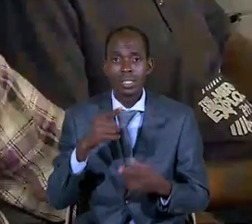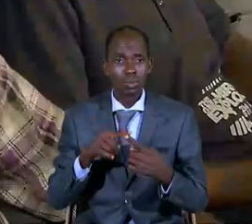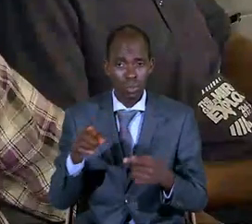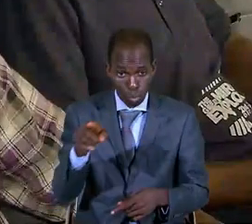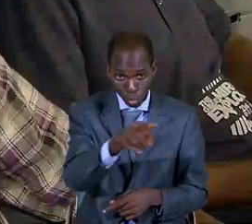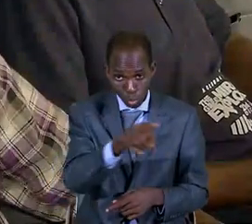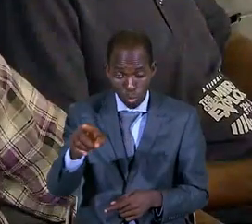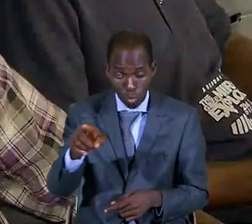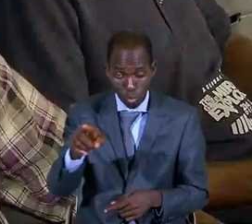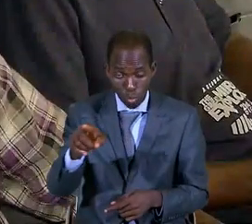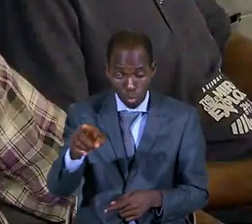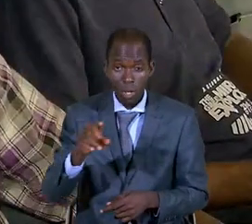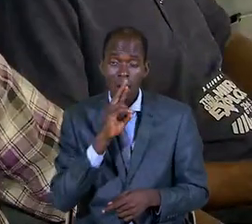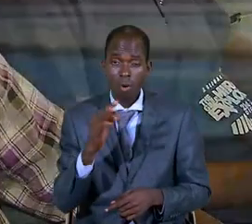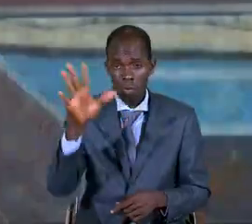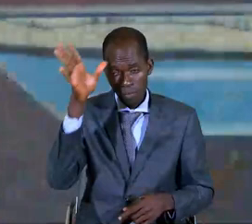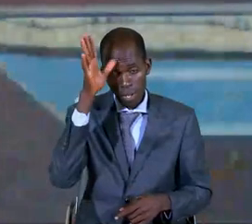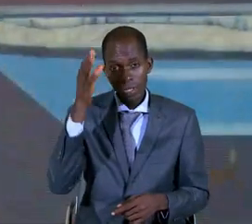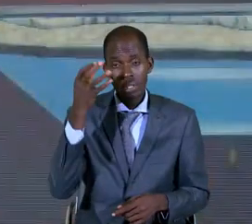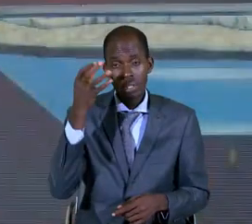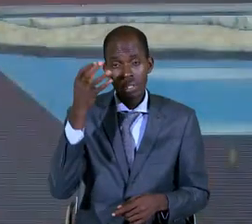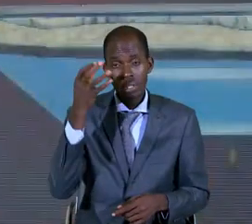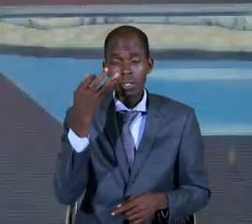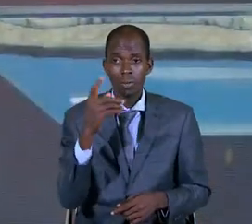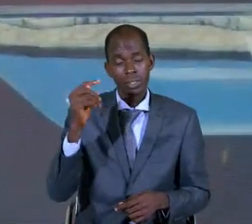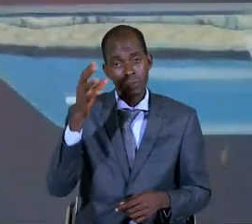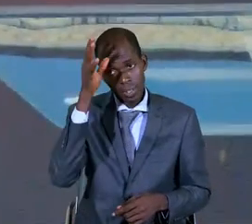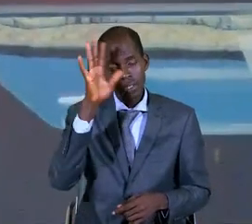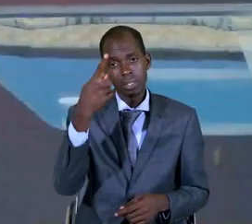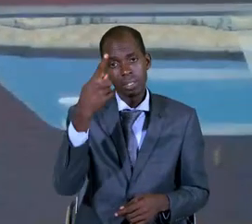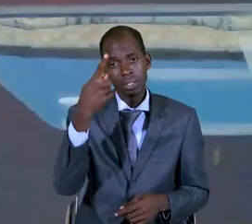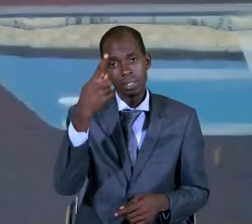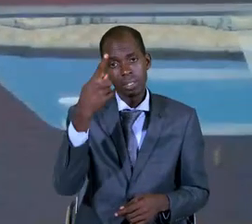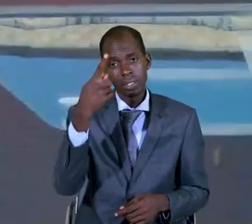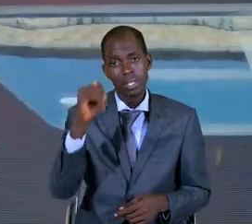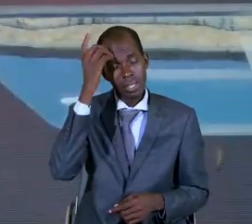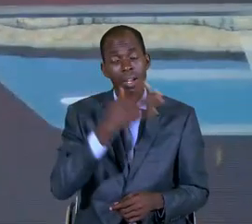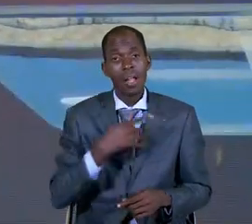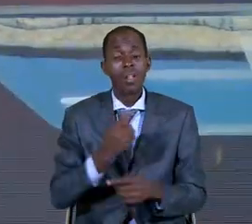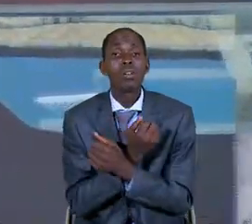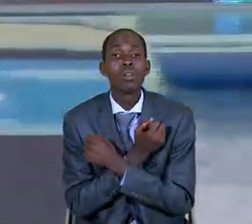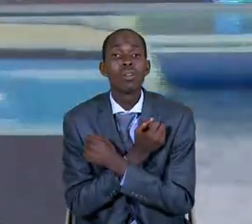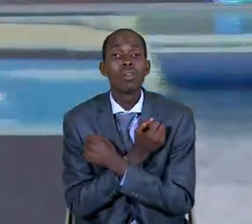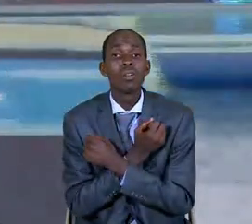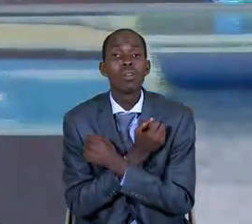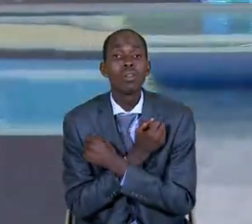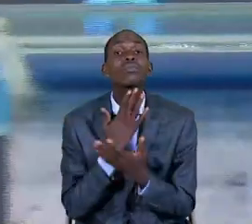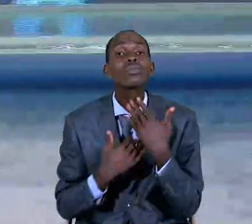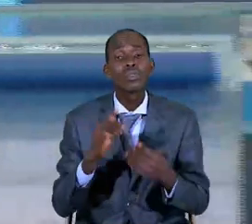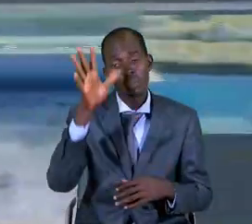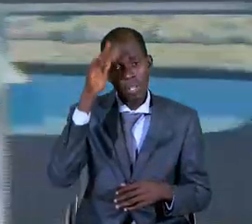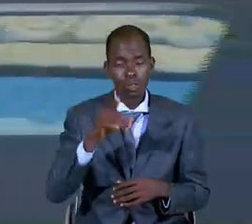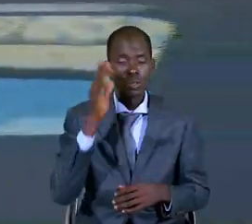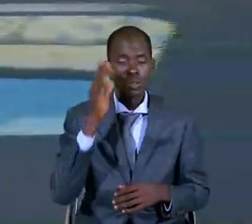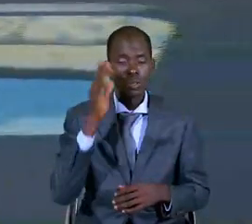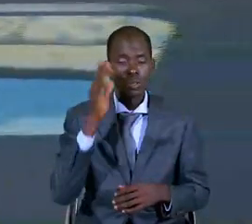your father the devil, and the laws of your father you will do. He was a